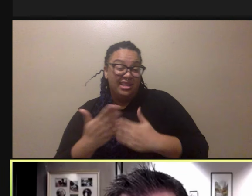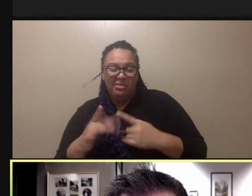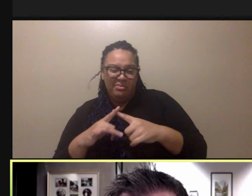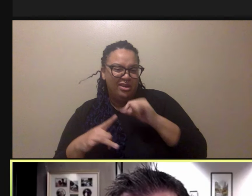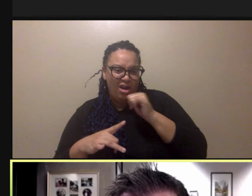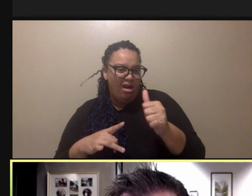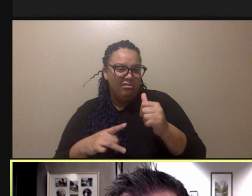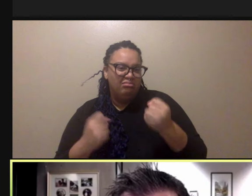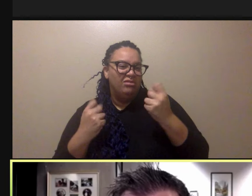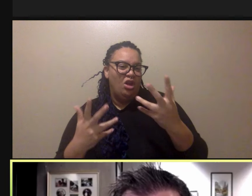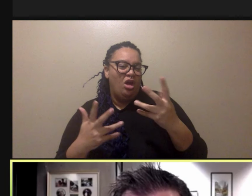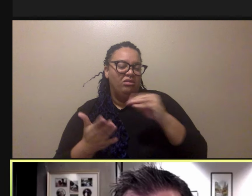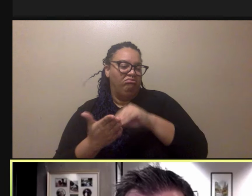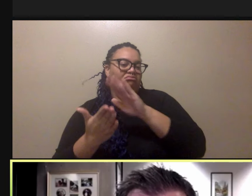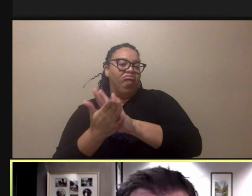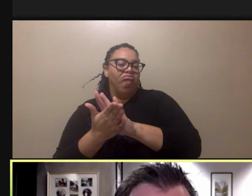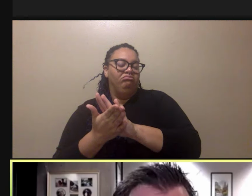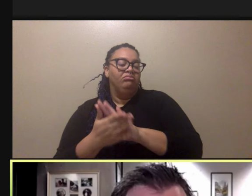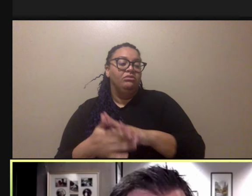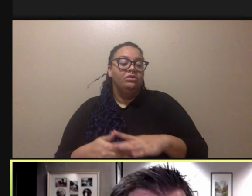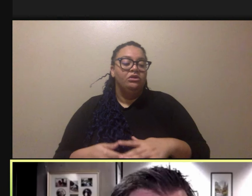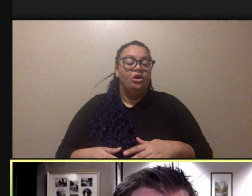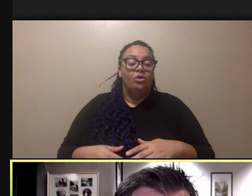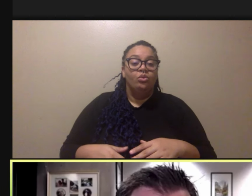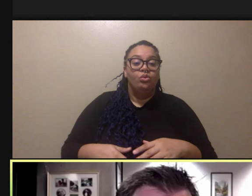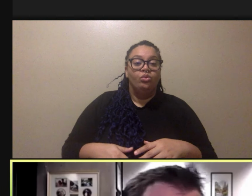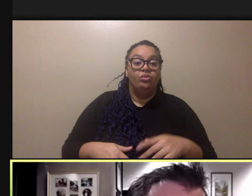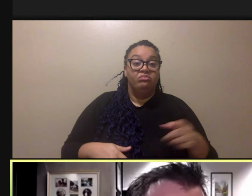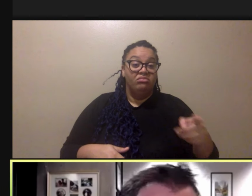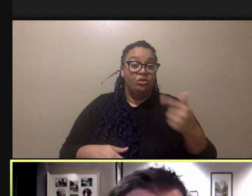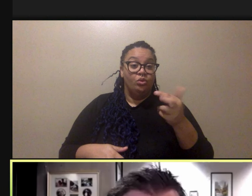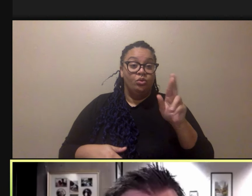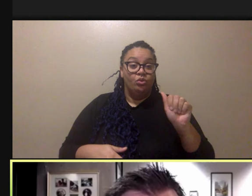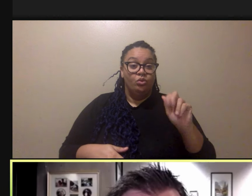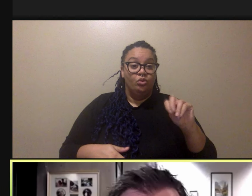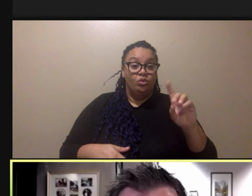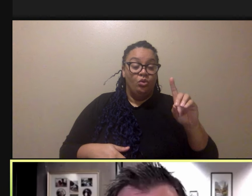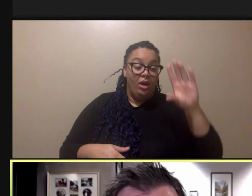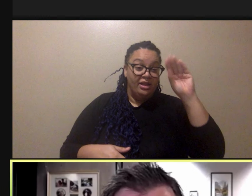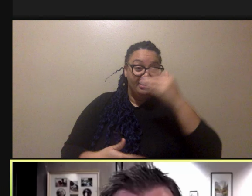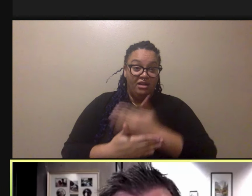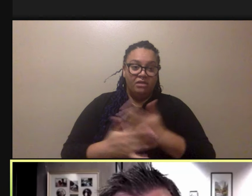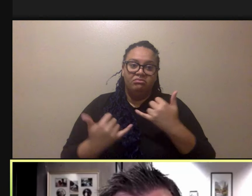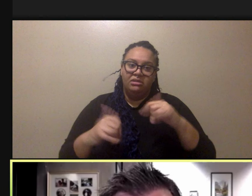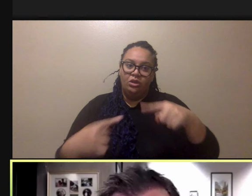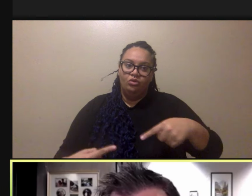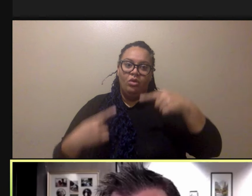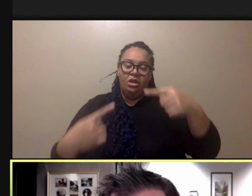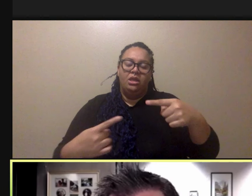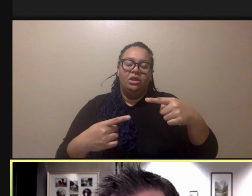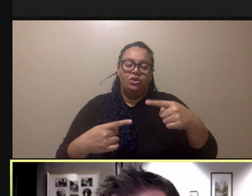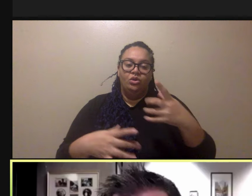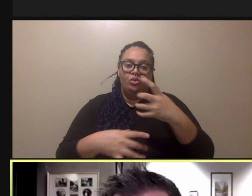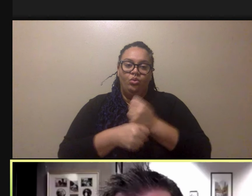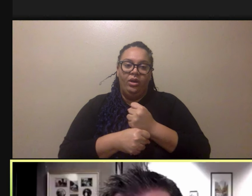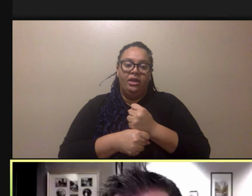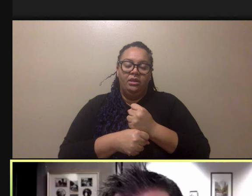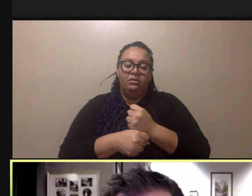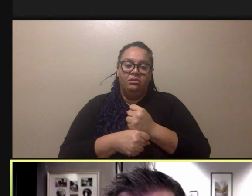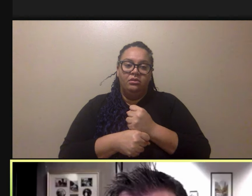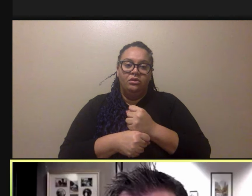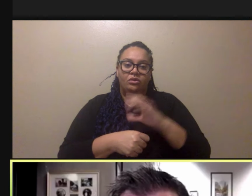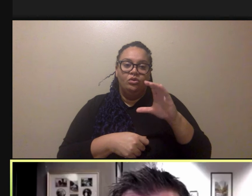but struggling to win court cases now against people who are claiming his land, saying he doesn't legitimately own it. We think